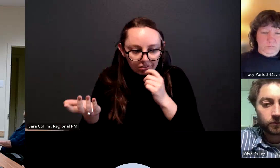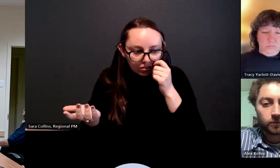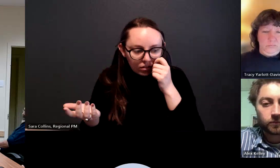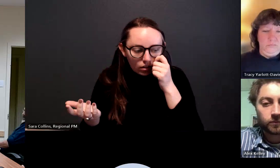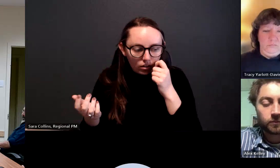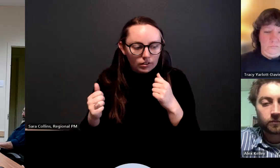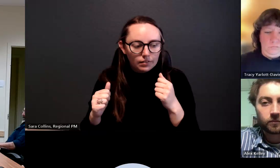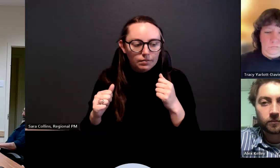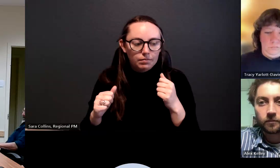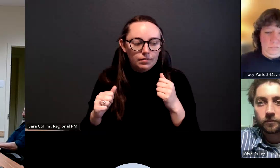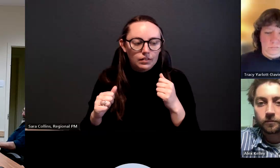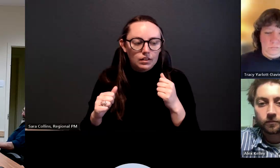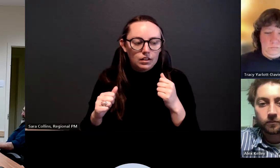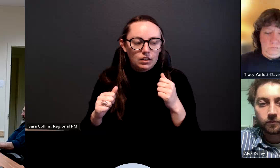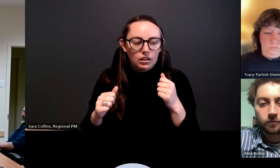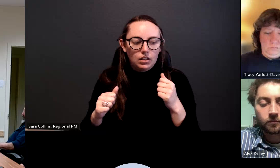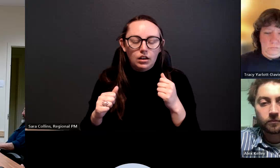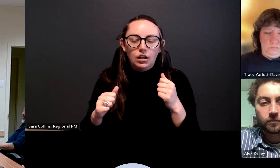was going to require